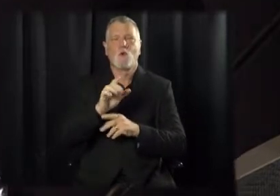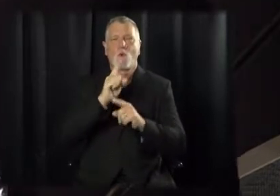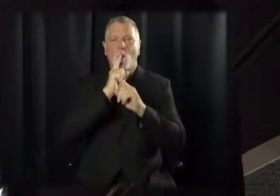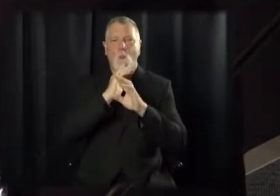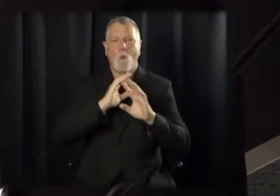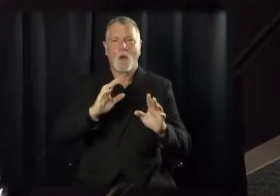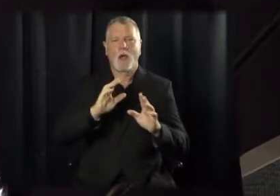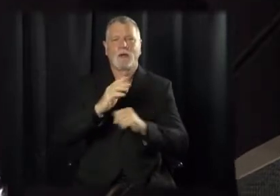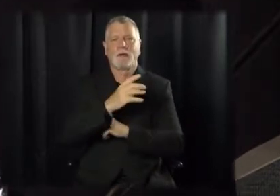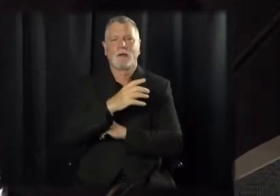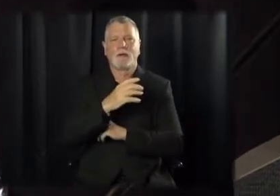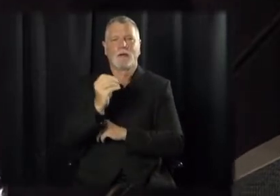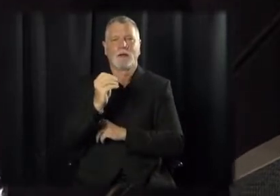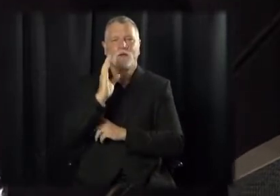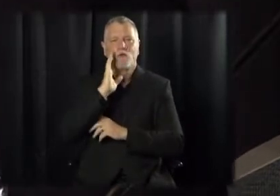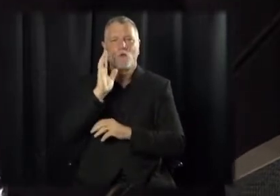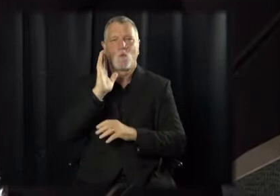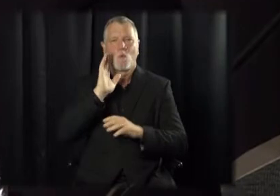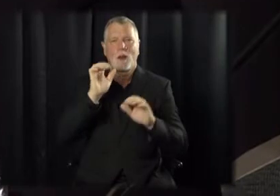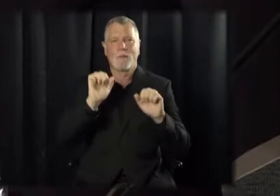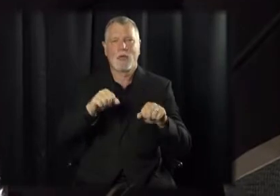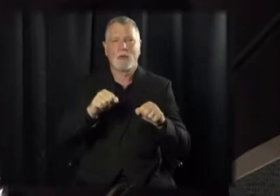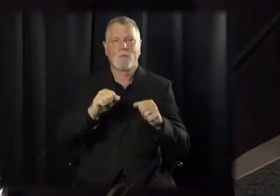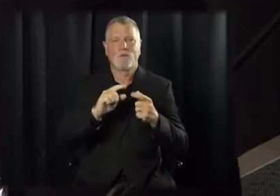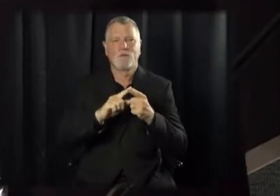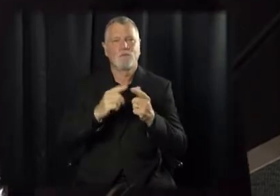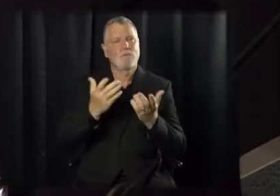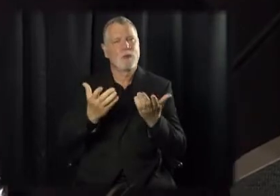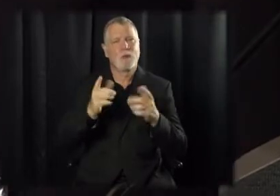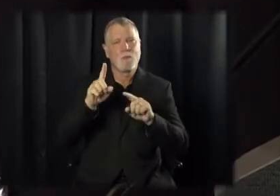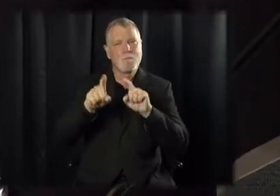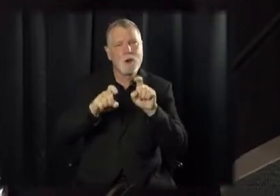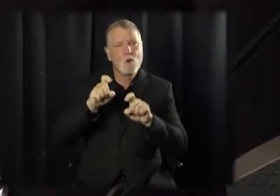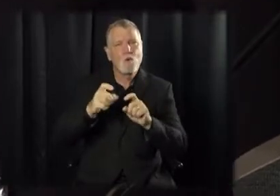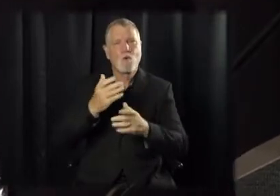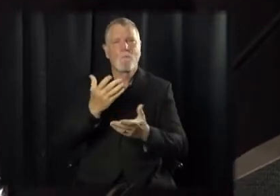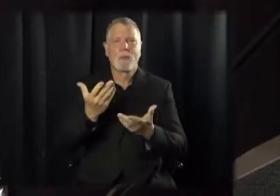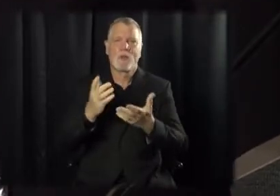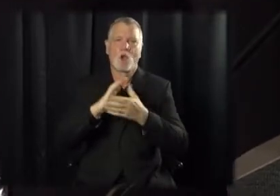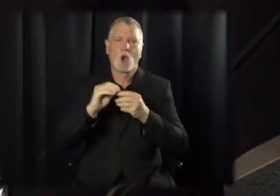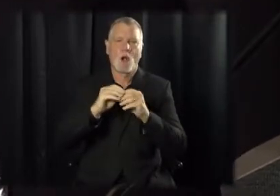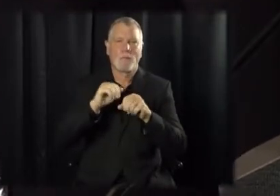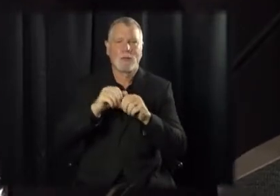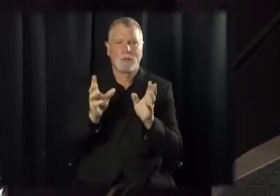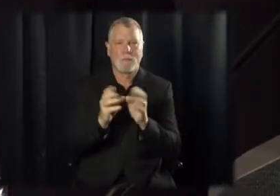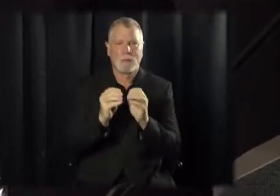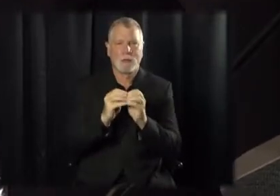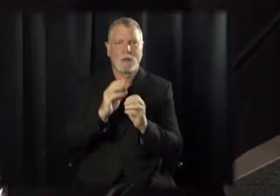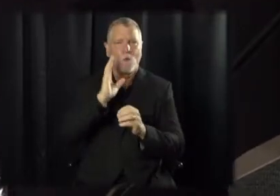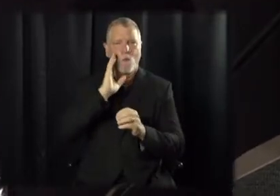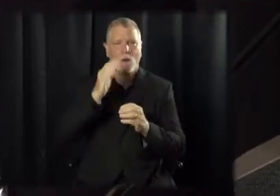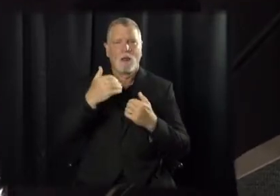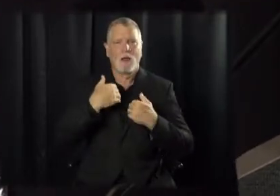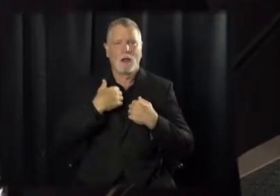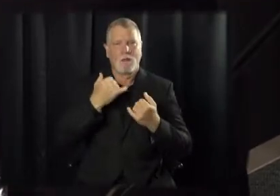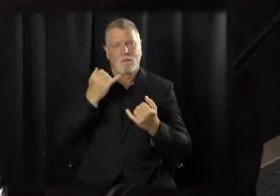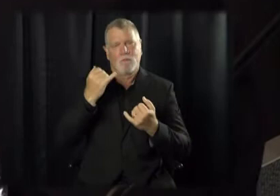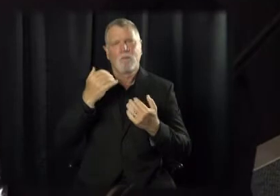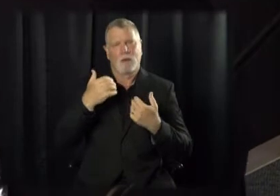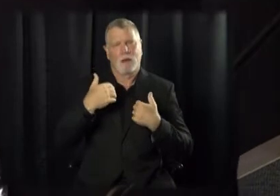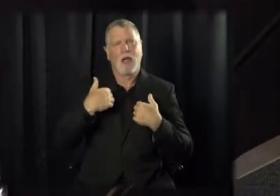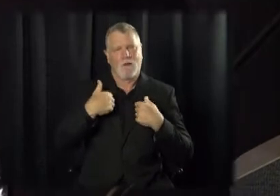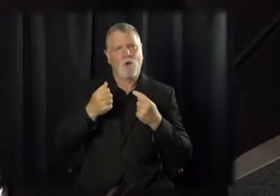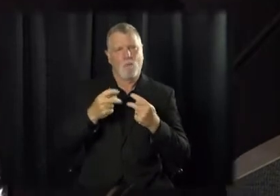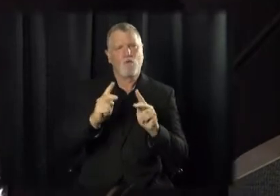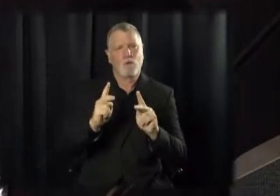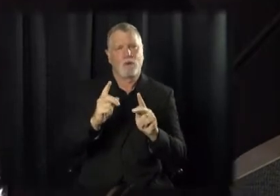silent. You will be able, if you'd like to ask questions or make comments during the meeting, there will be a number of